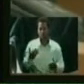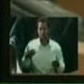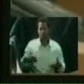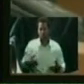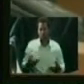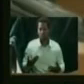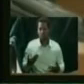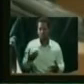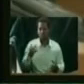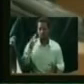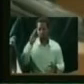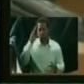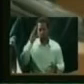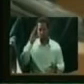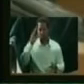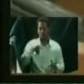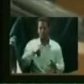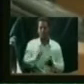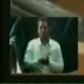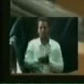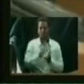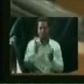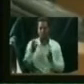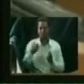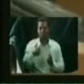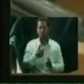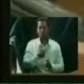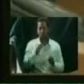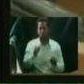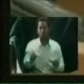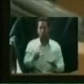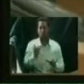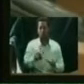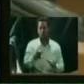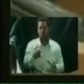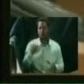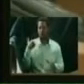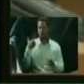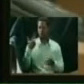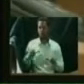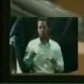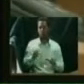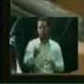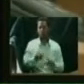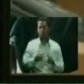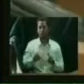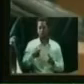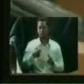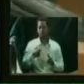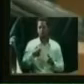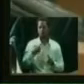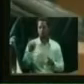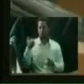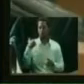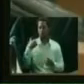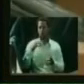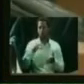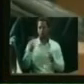is a paperwork issue, and we do that. We have done that. We have cleaned up things that we've not